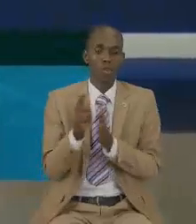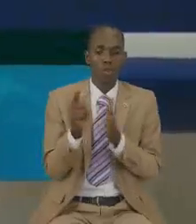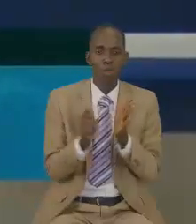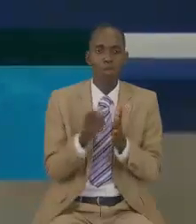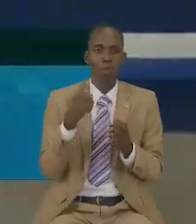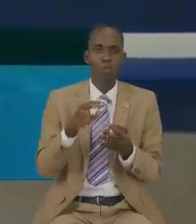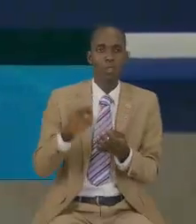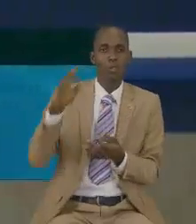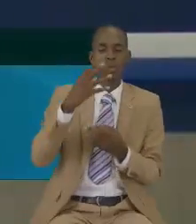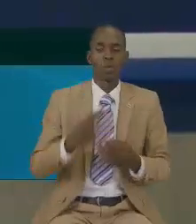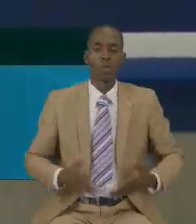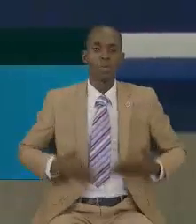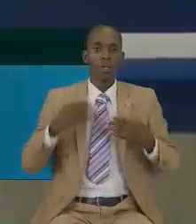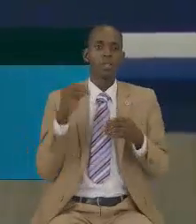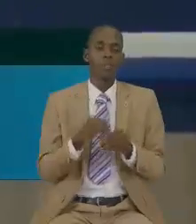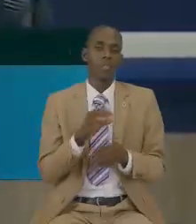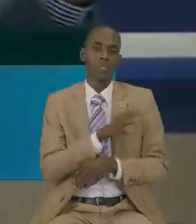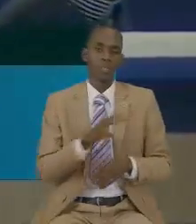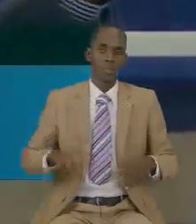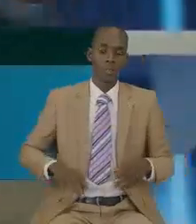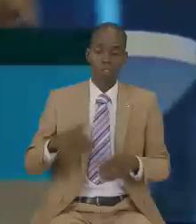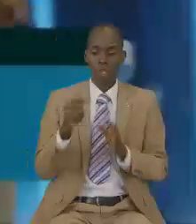of life in Christ,